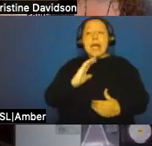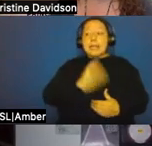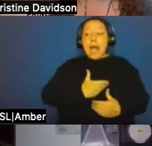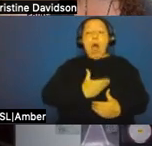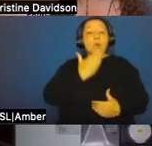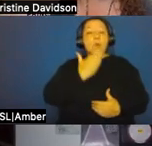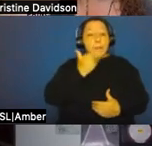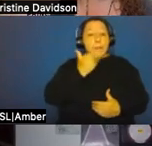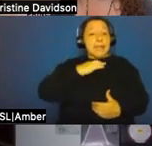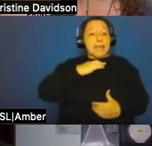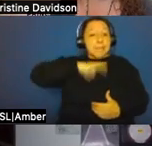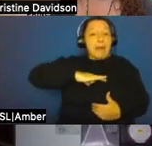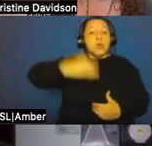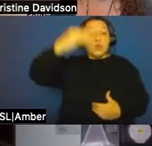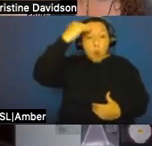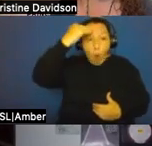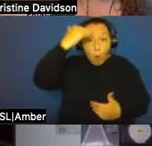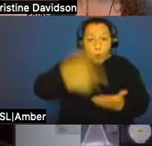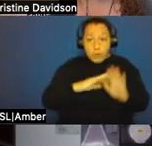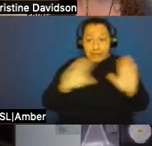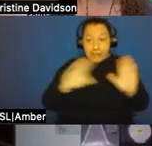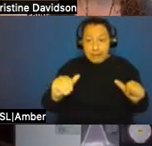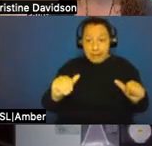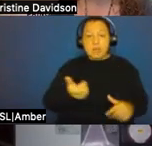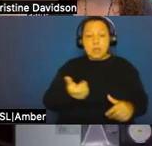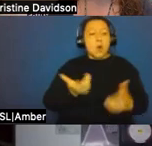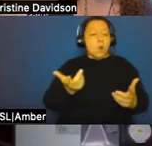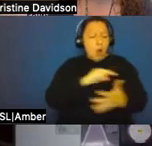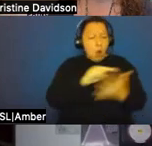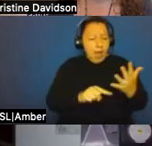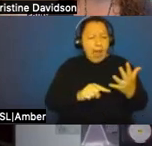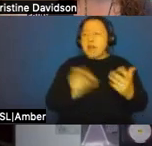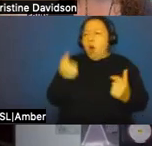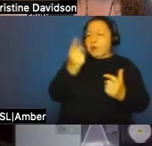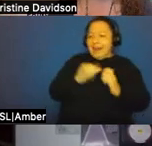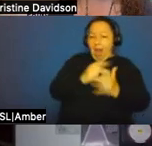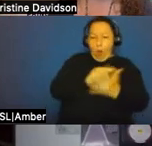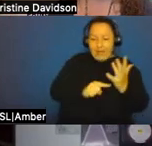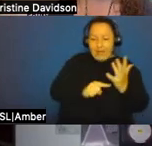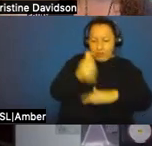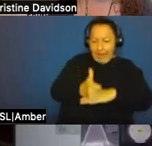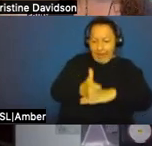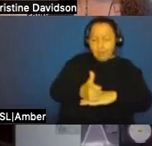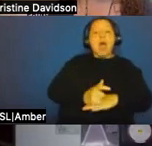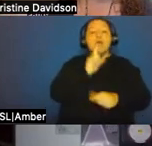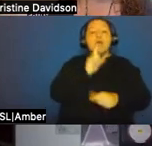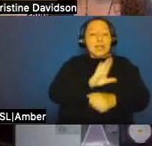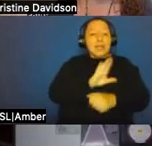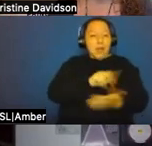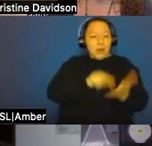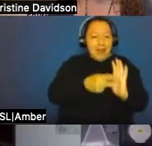systems are and understand how those systems are set up and what they're really intended to do,